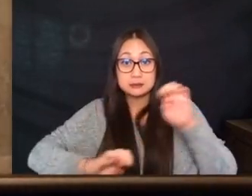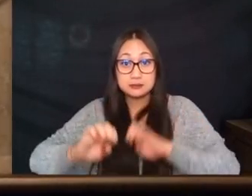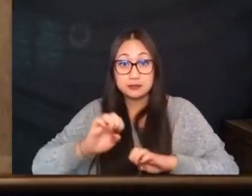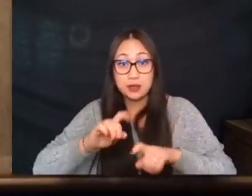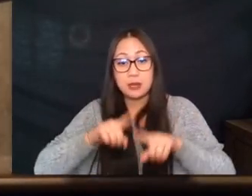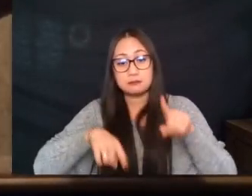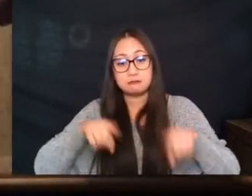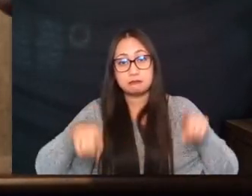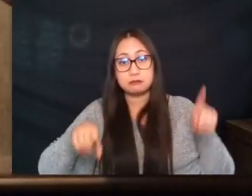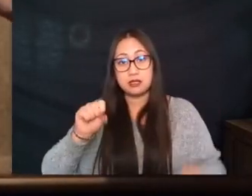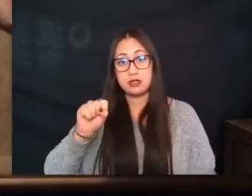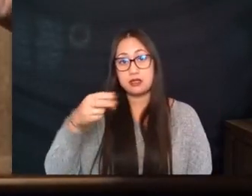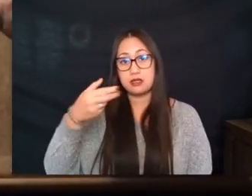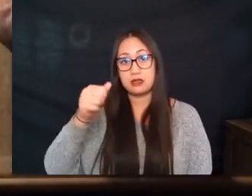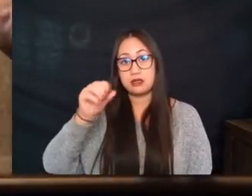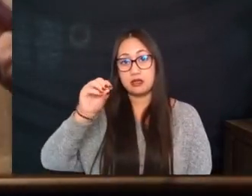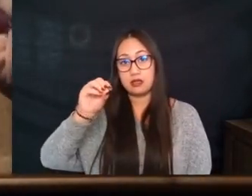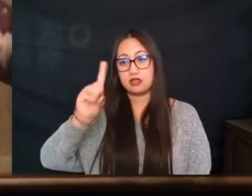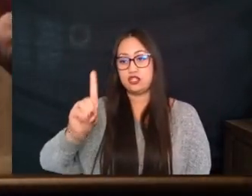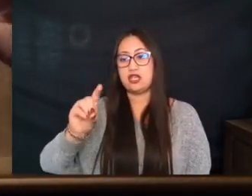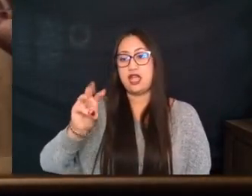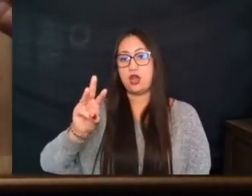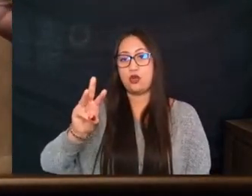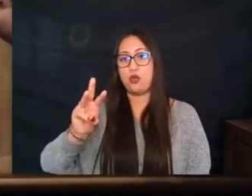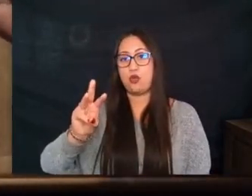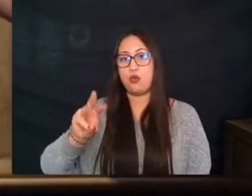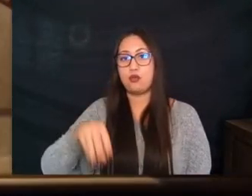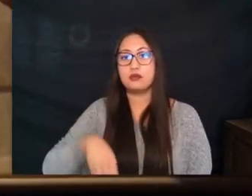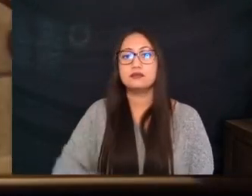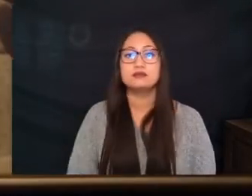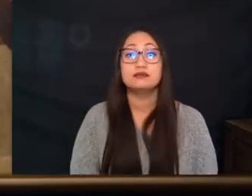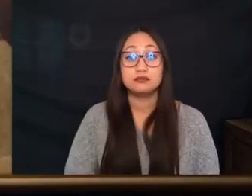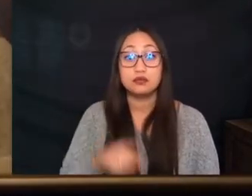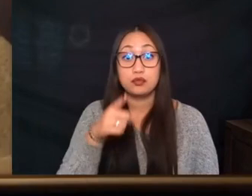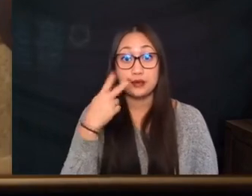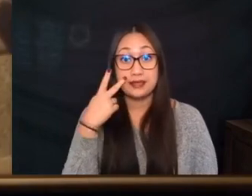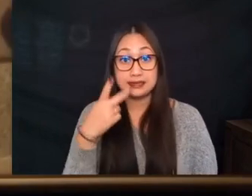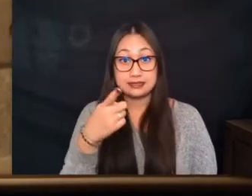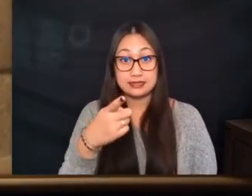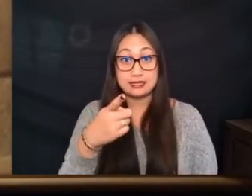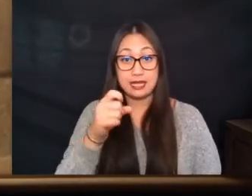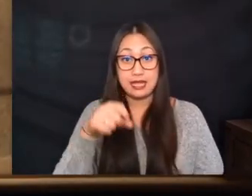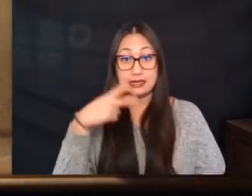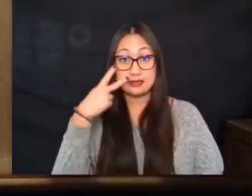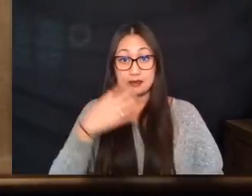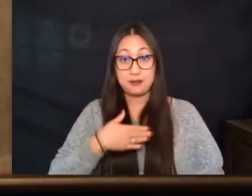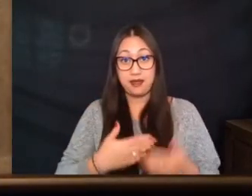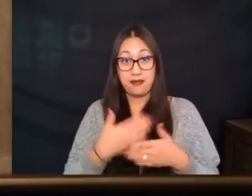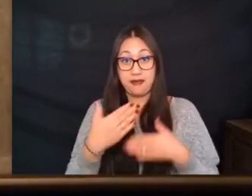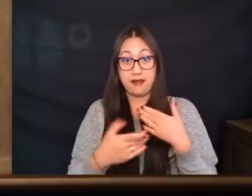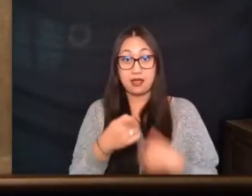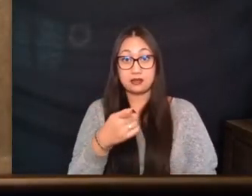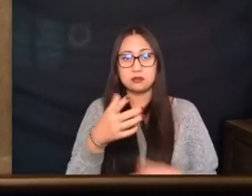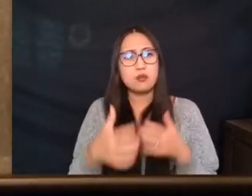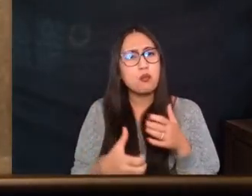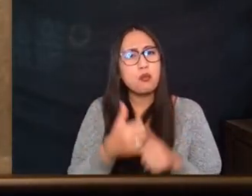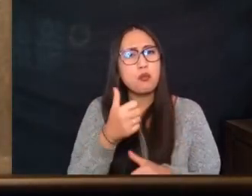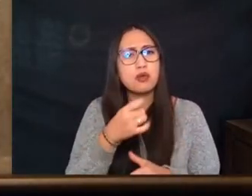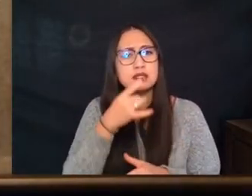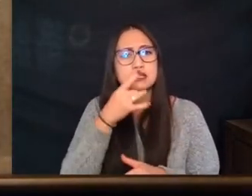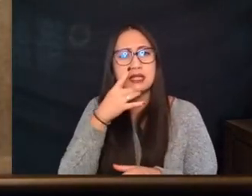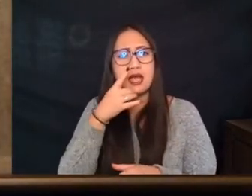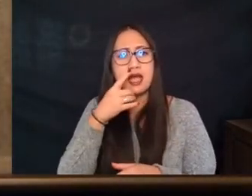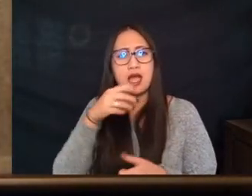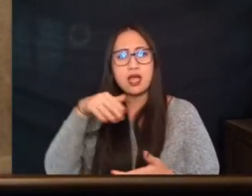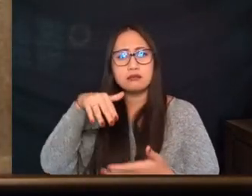The first object we're going to use is a plastic clipboard. I can see my hand right through the clipboard. Most light is passing through it. If I